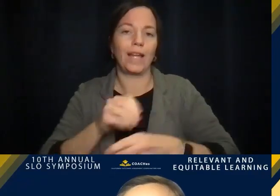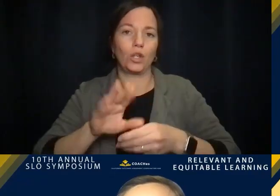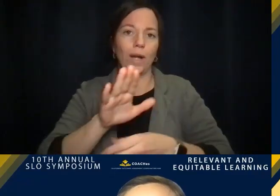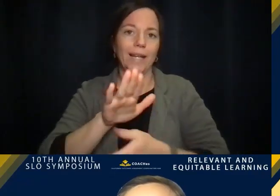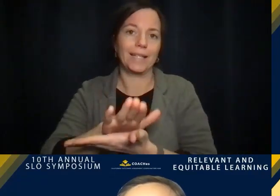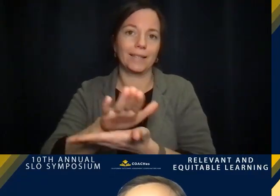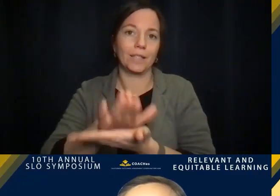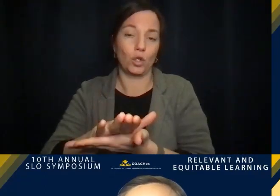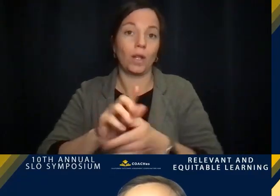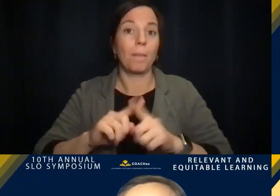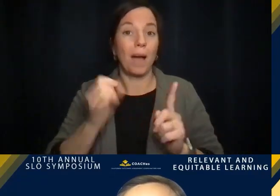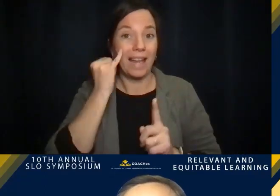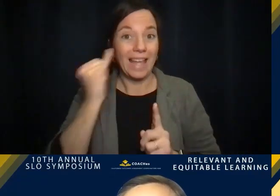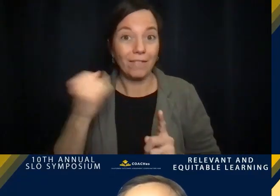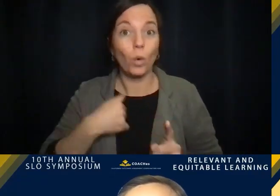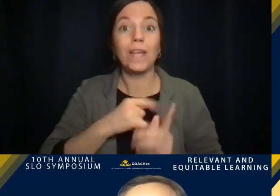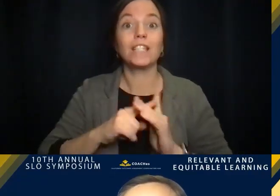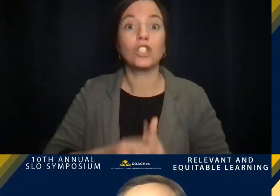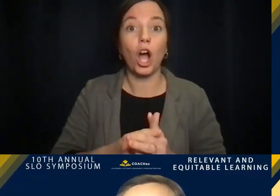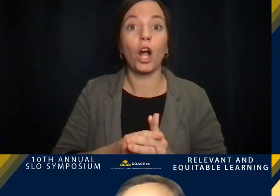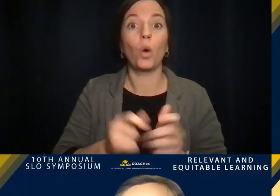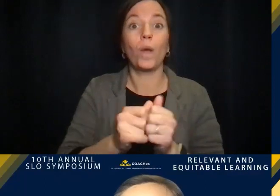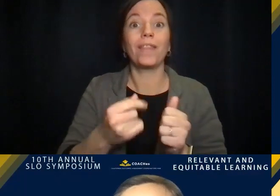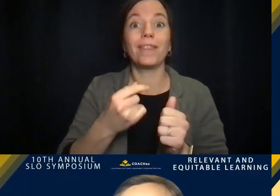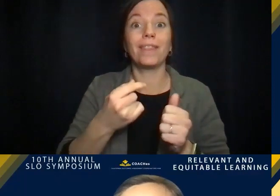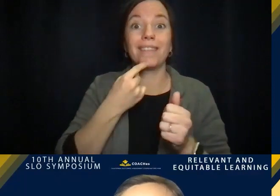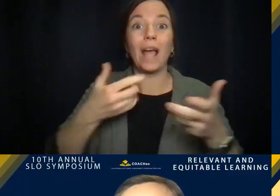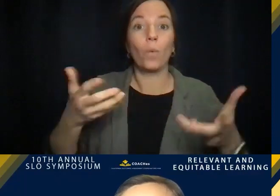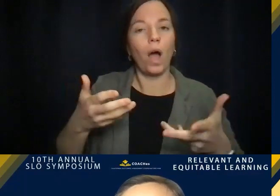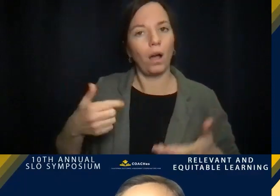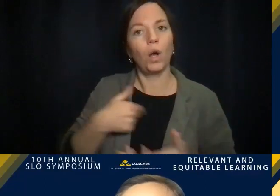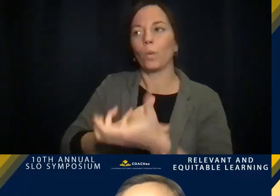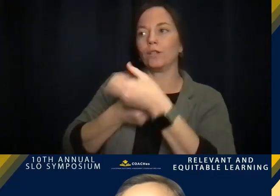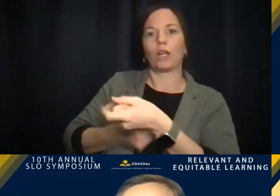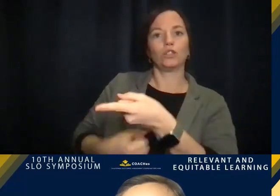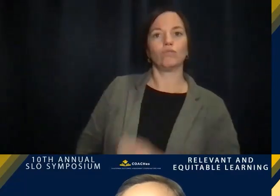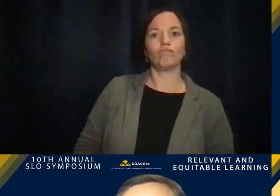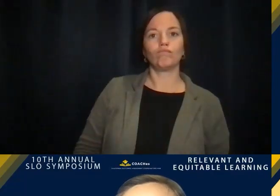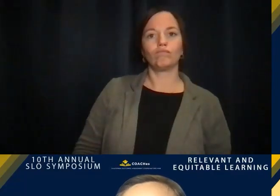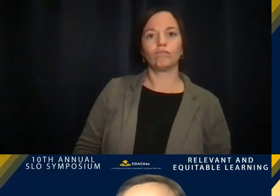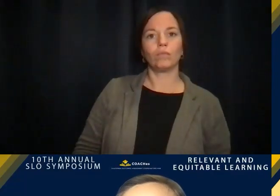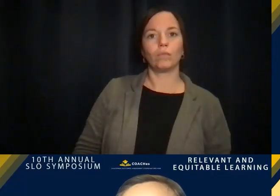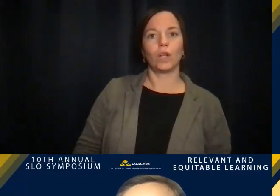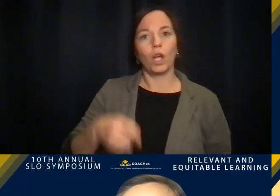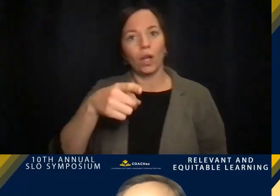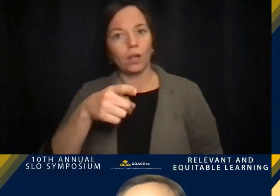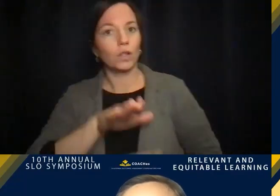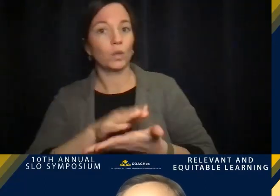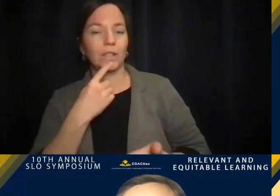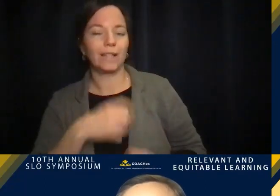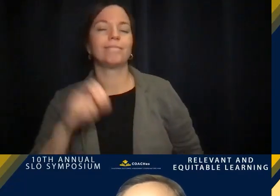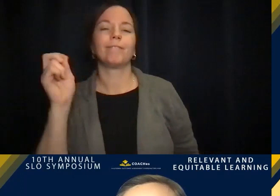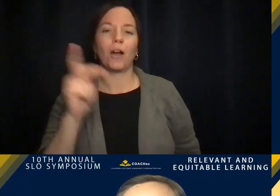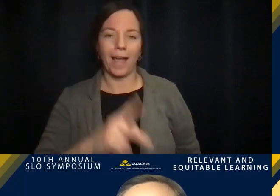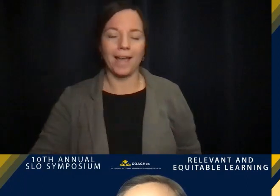start by saying, we trust you, that I think lets you say, okay, let's take a